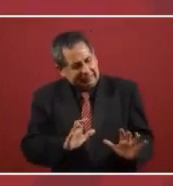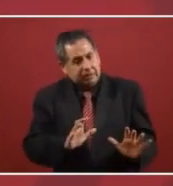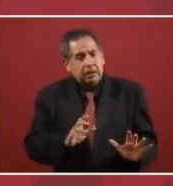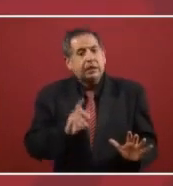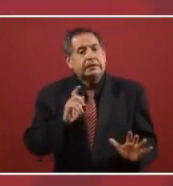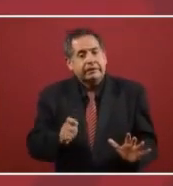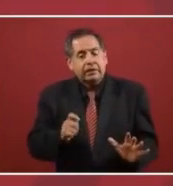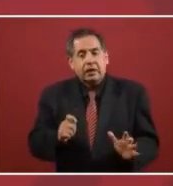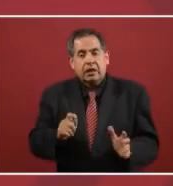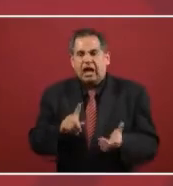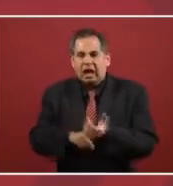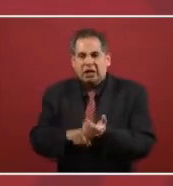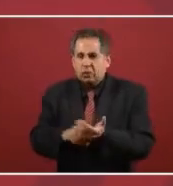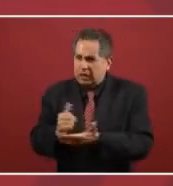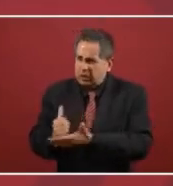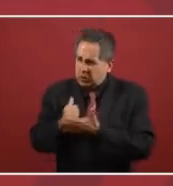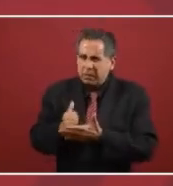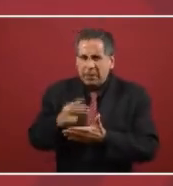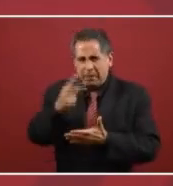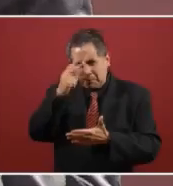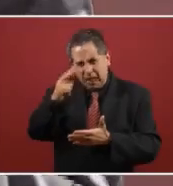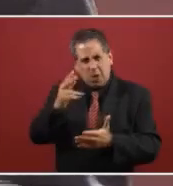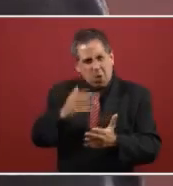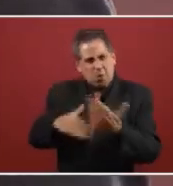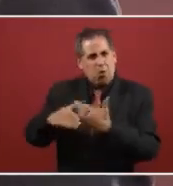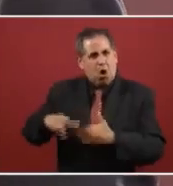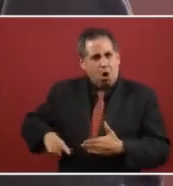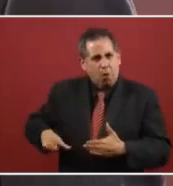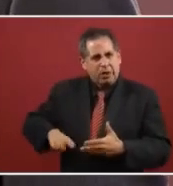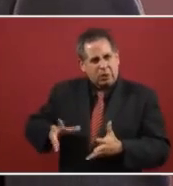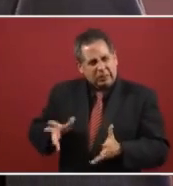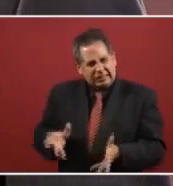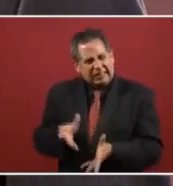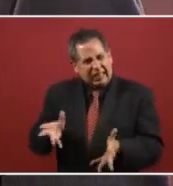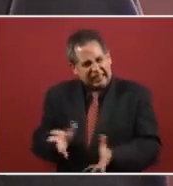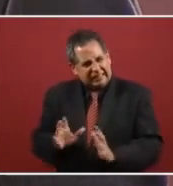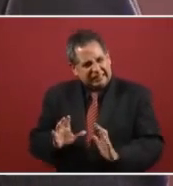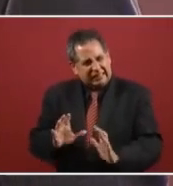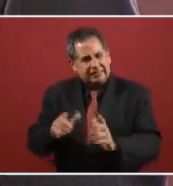but he's a slow-moving body,